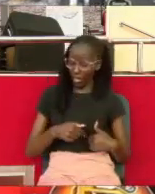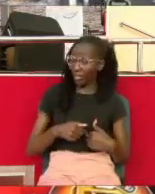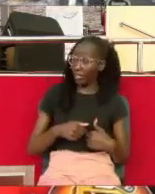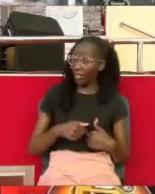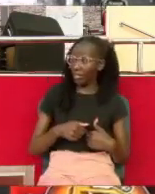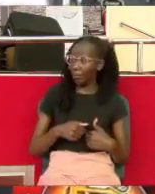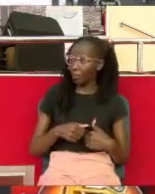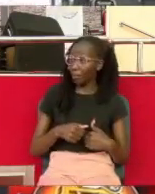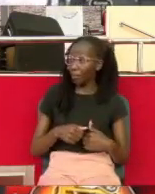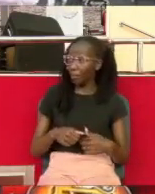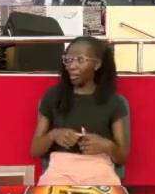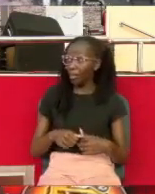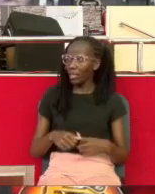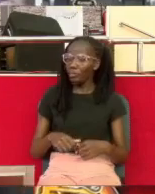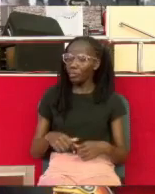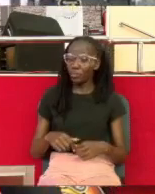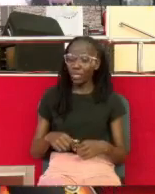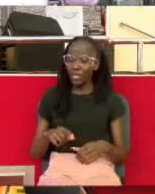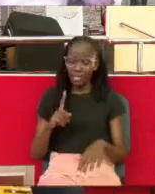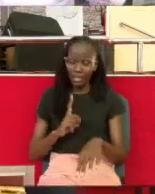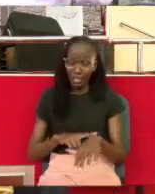the many times I have done things for him,